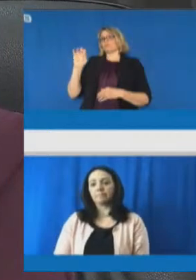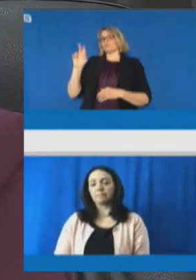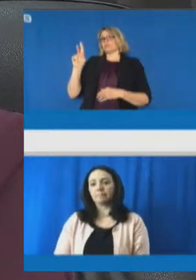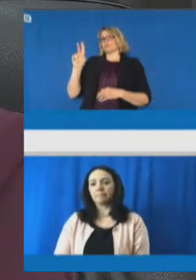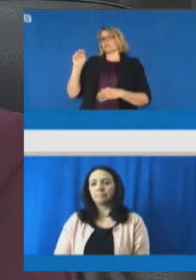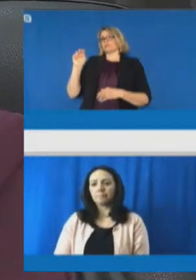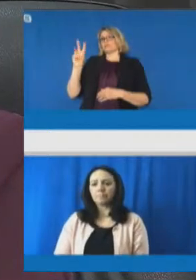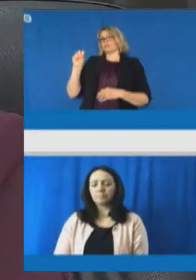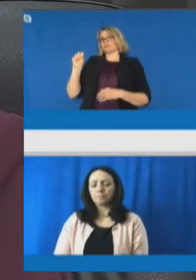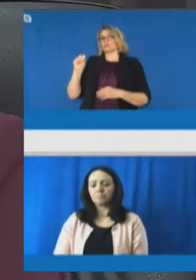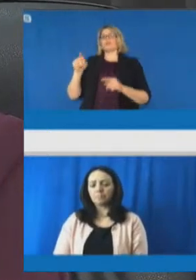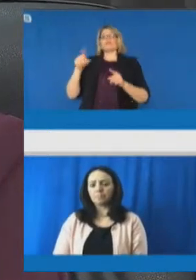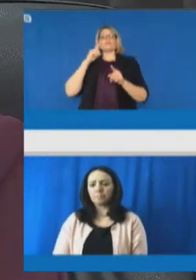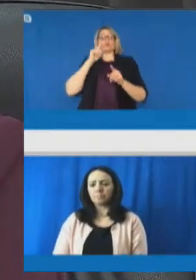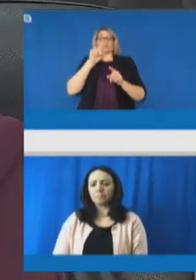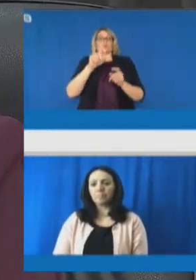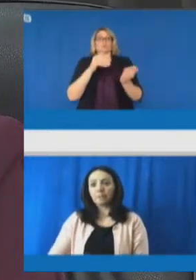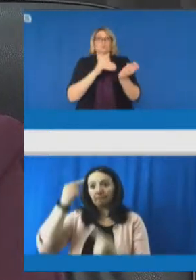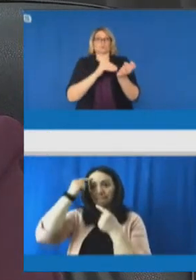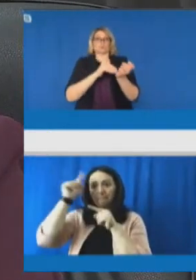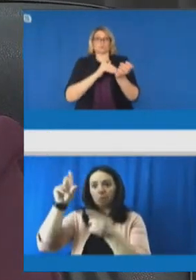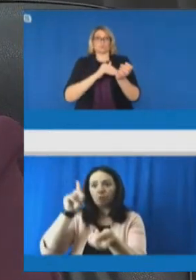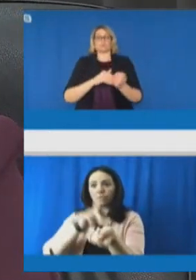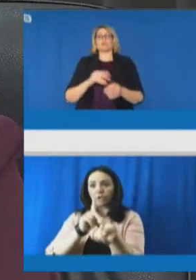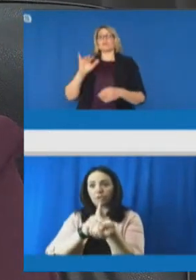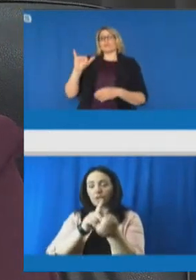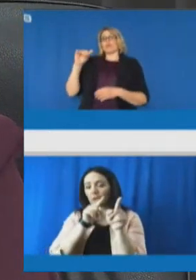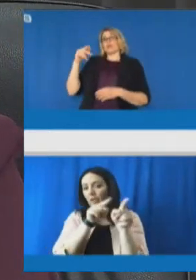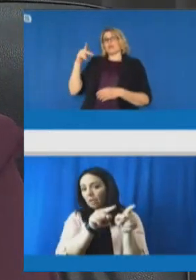just wonder if you could share perhaps from a medical perspective